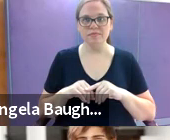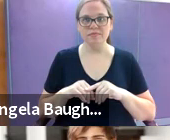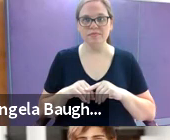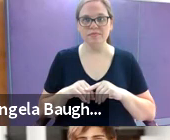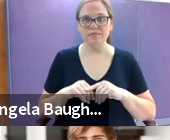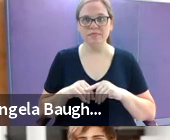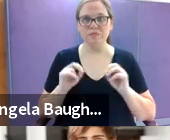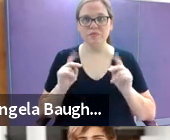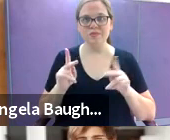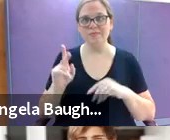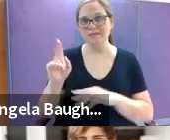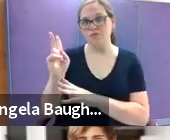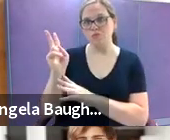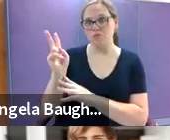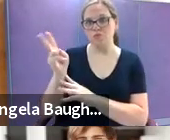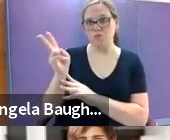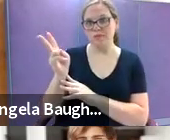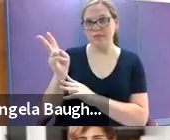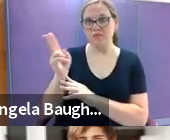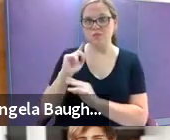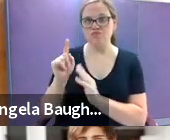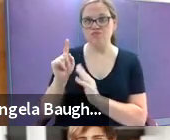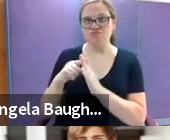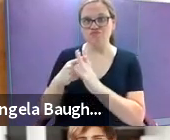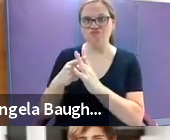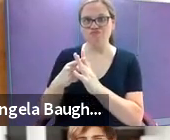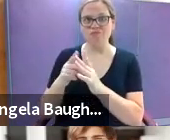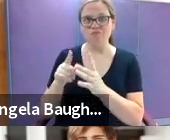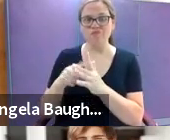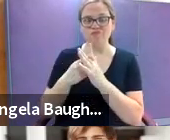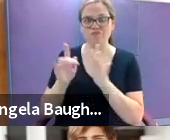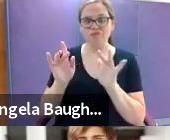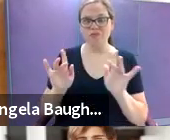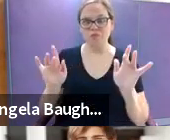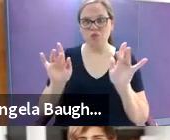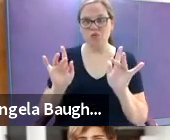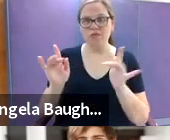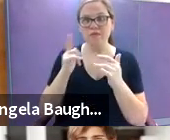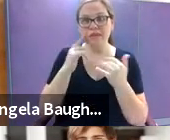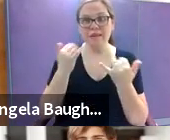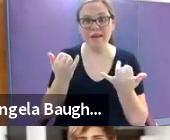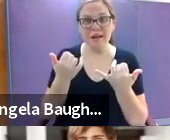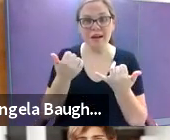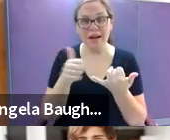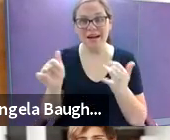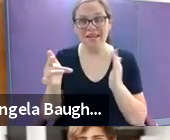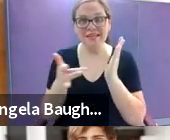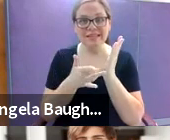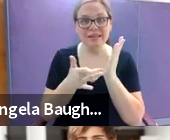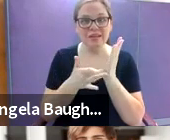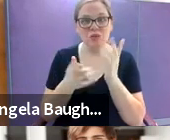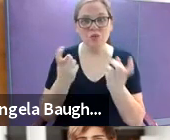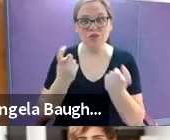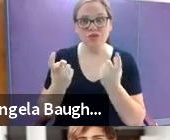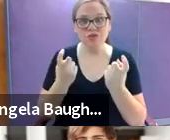All right, so in about 2 minutes, we're gonna get started and I'll start recording. But for now, does anybody have any technical